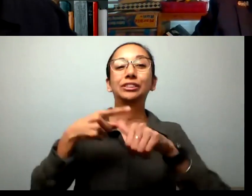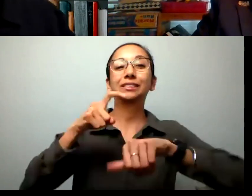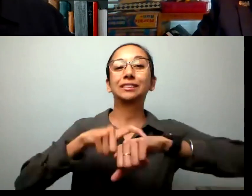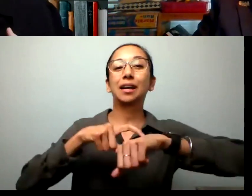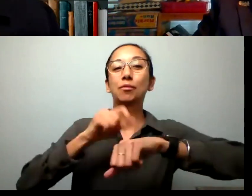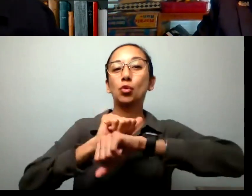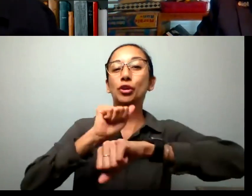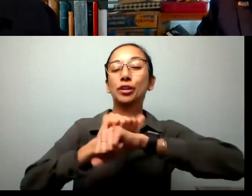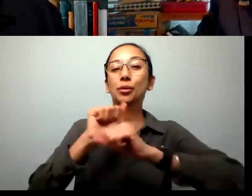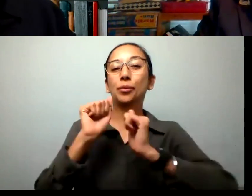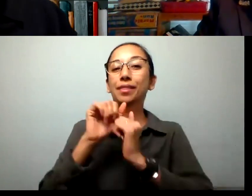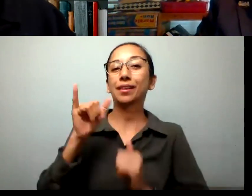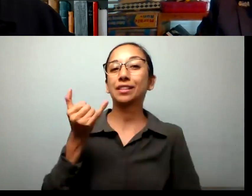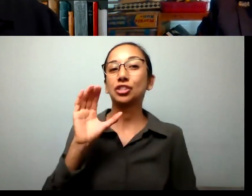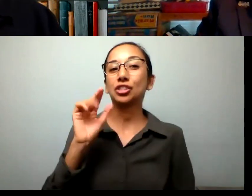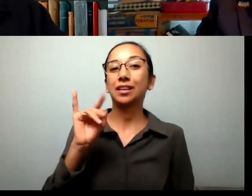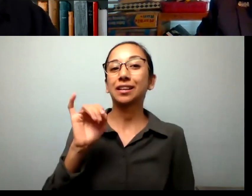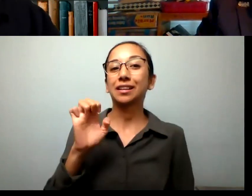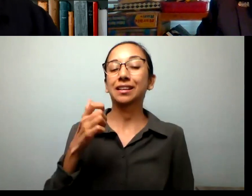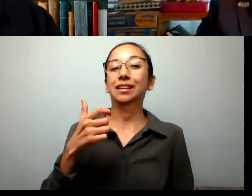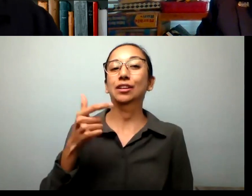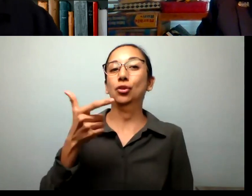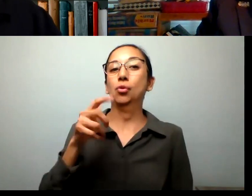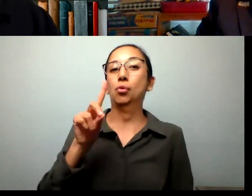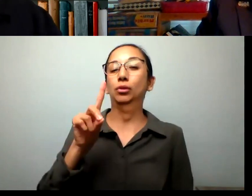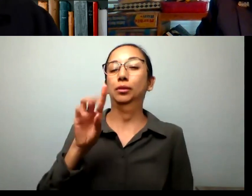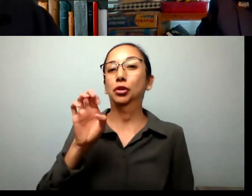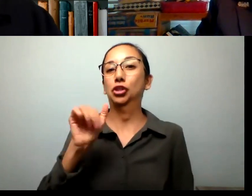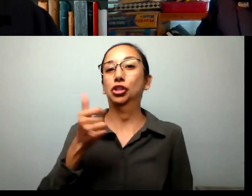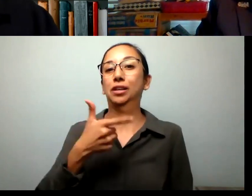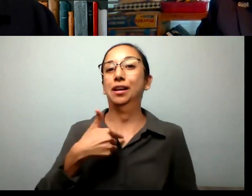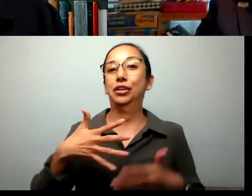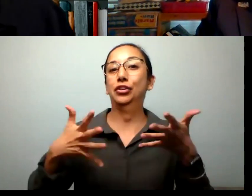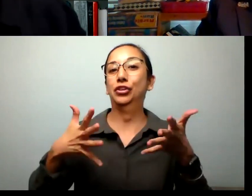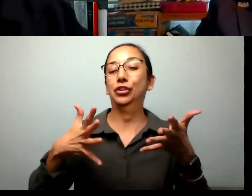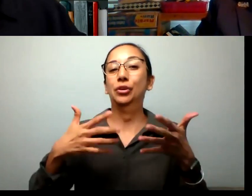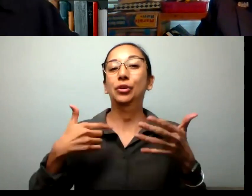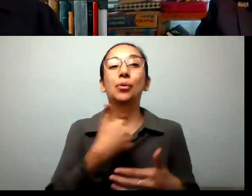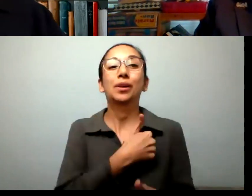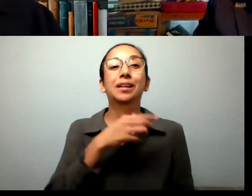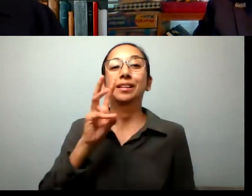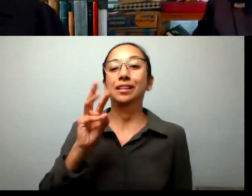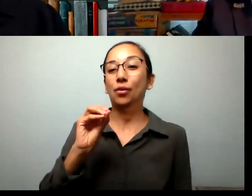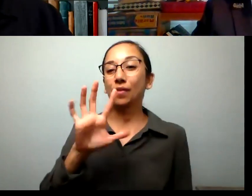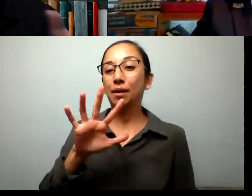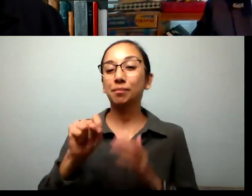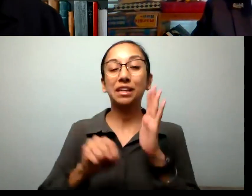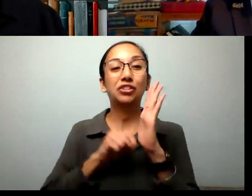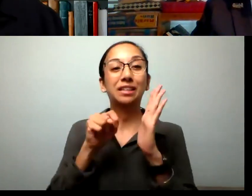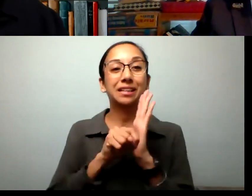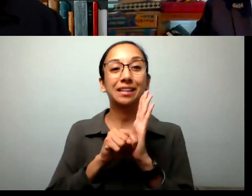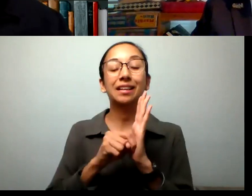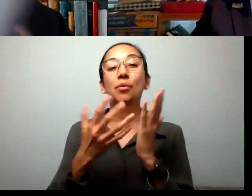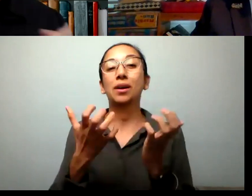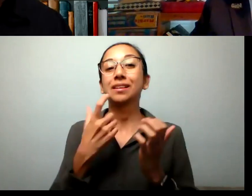Jackie Goldberg, so I'm a little nervous. So I am so sorry. We're at the 6:05 period, and let me just say, thank you,